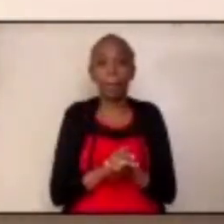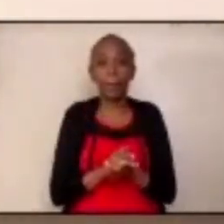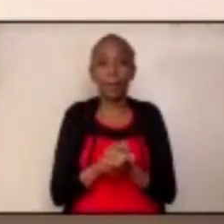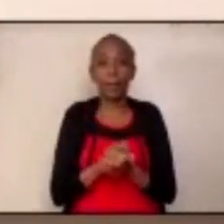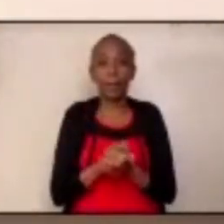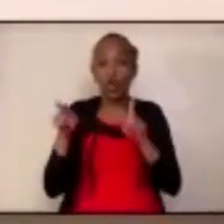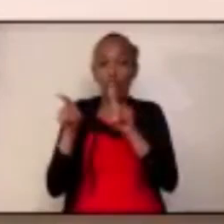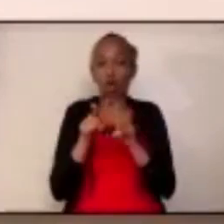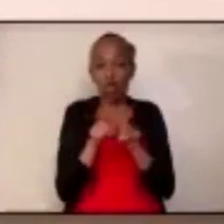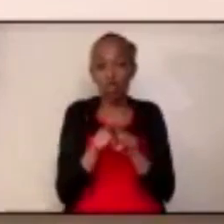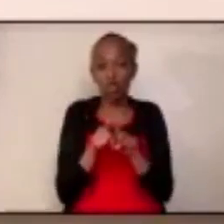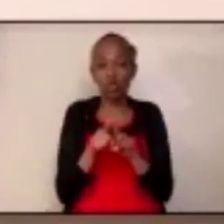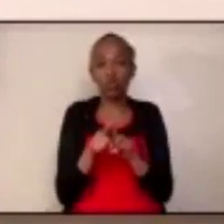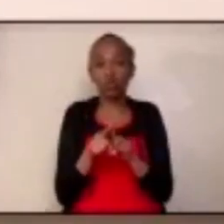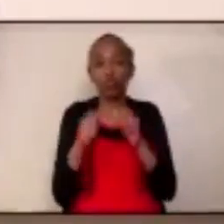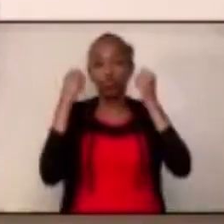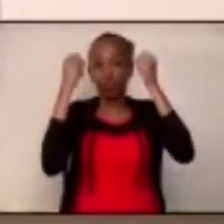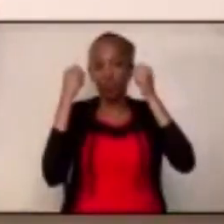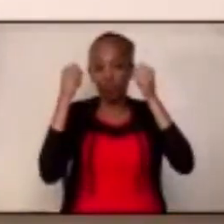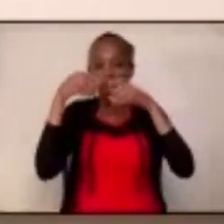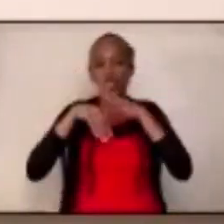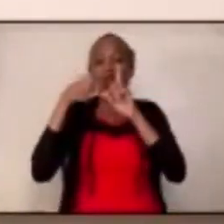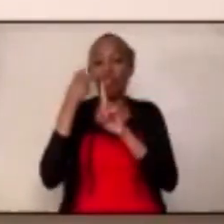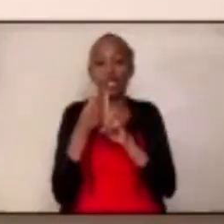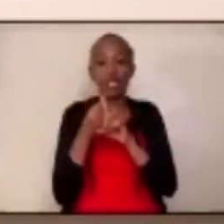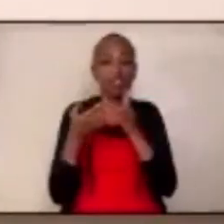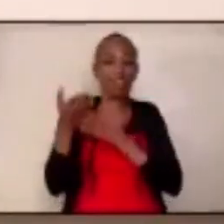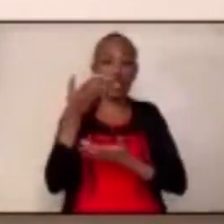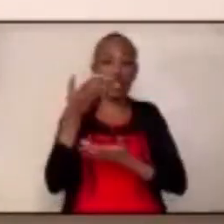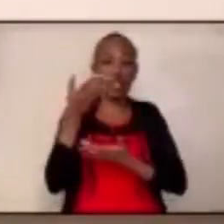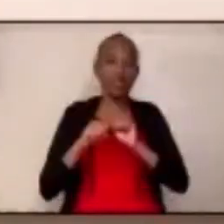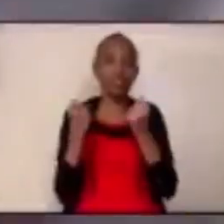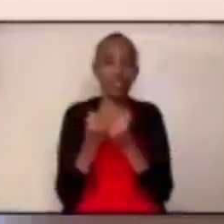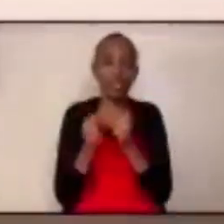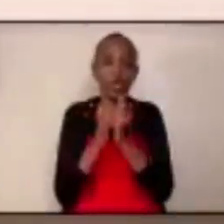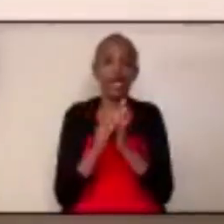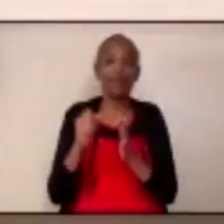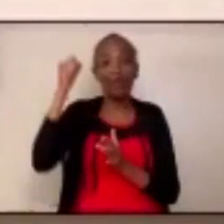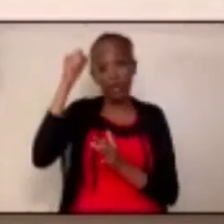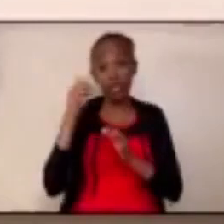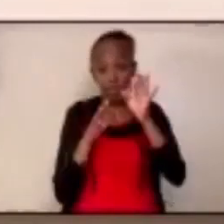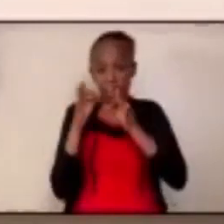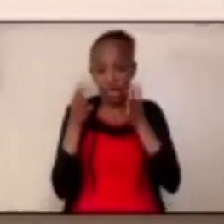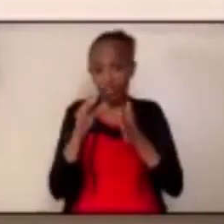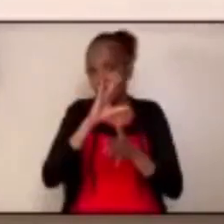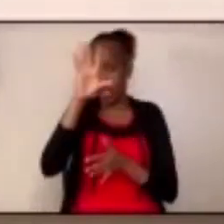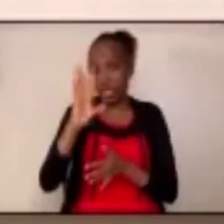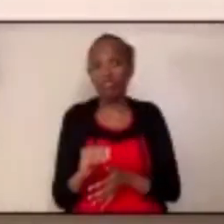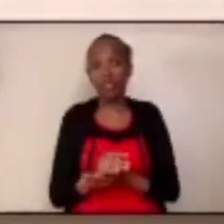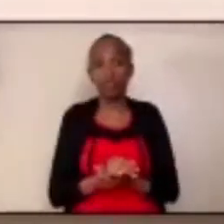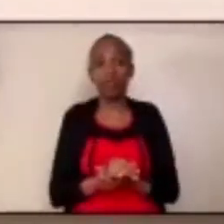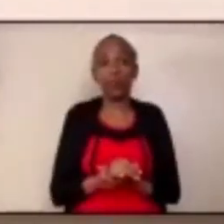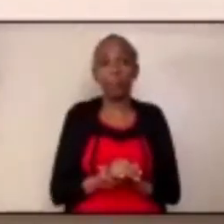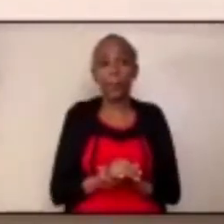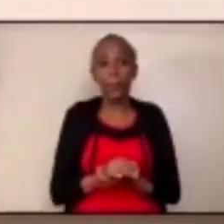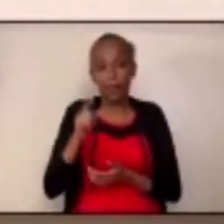You are also comrades in the fight for economic, social, and political justice for this continent of ours.